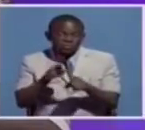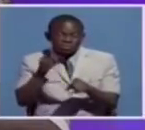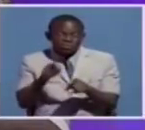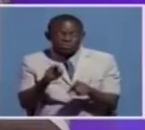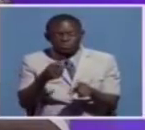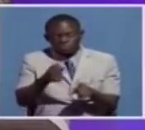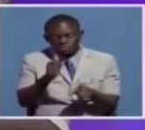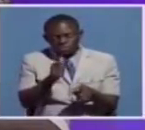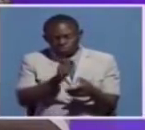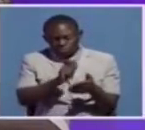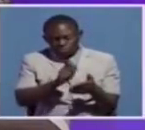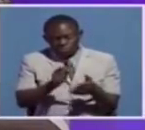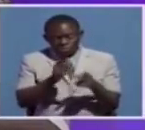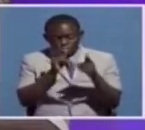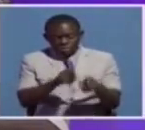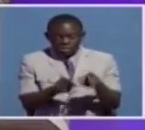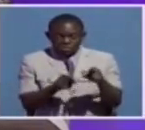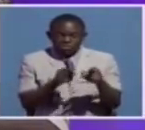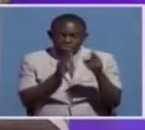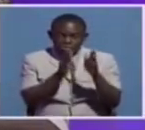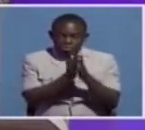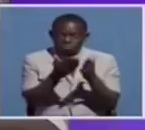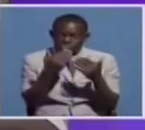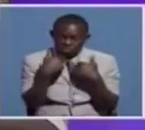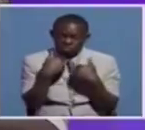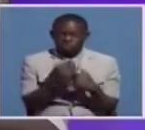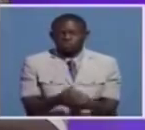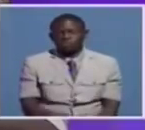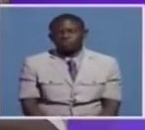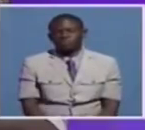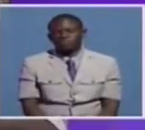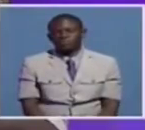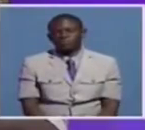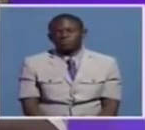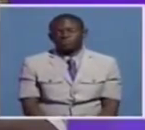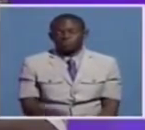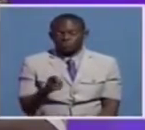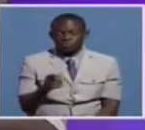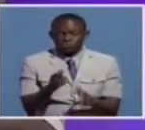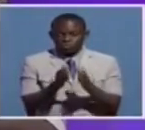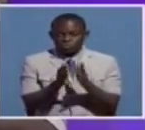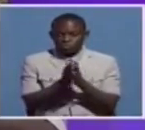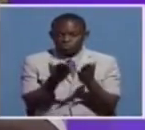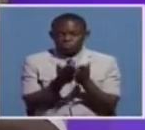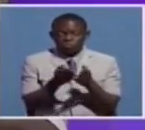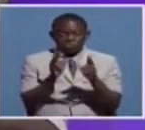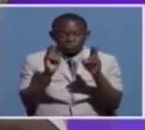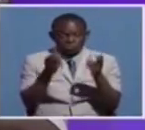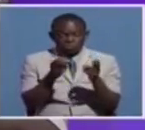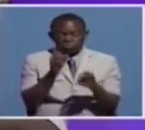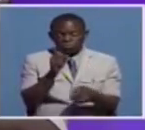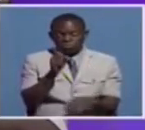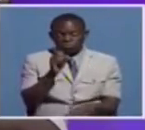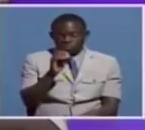book. And incidentally, I ran into a group called Soul Train, and they also